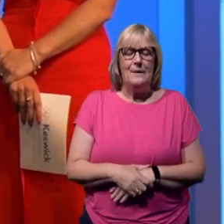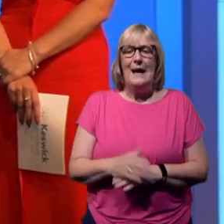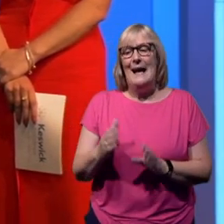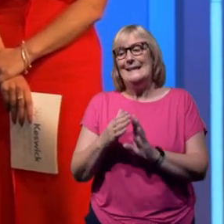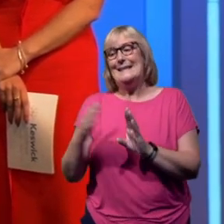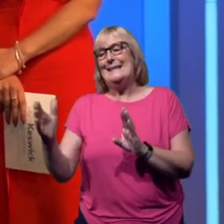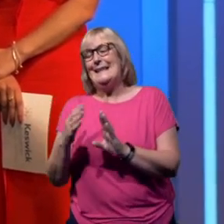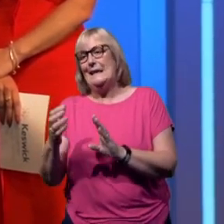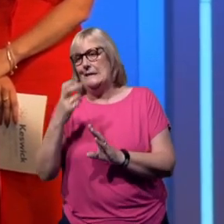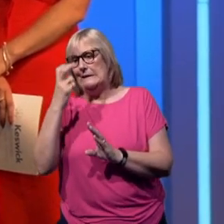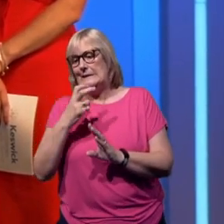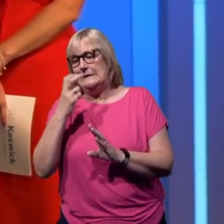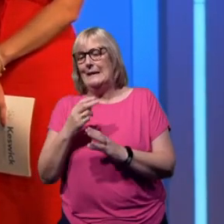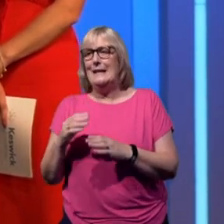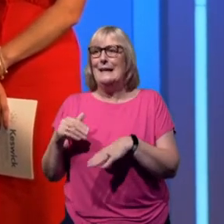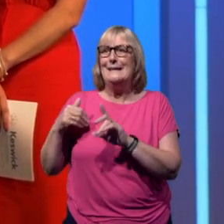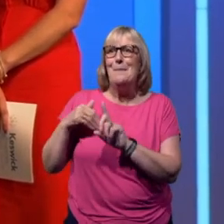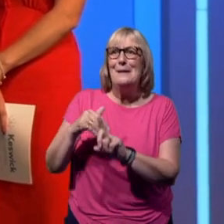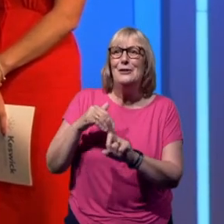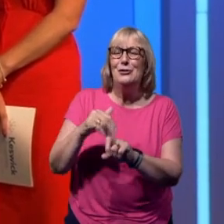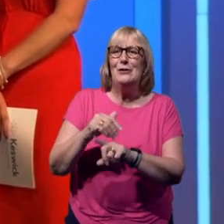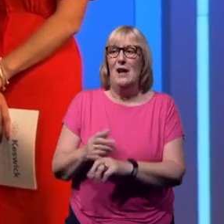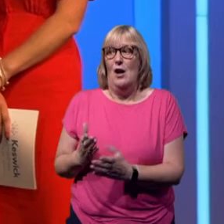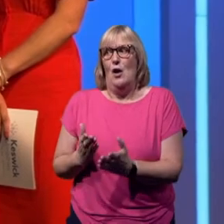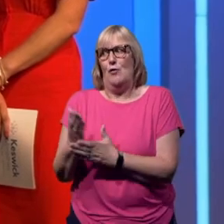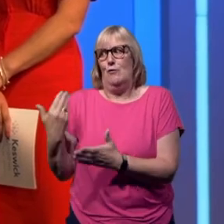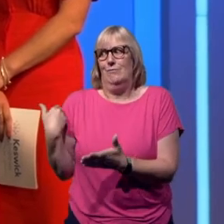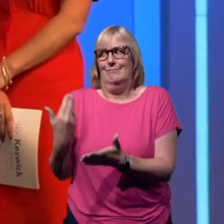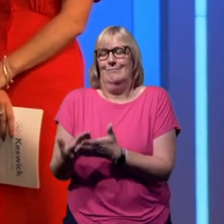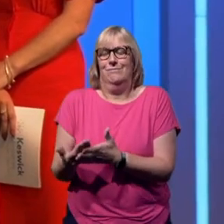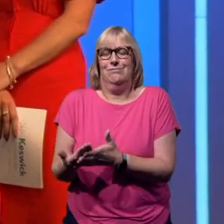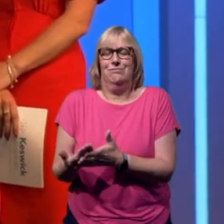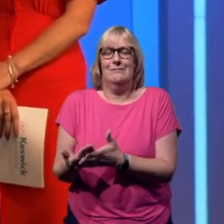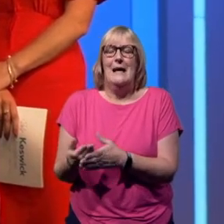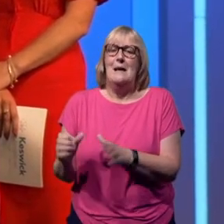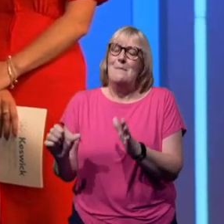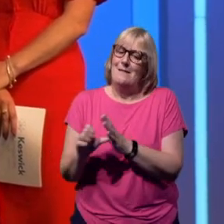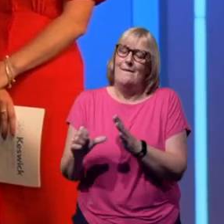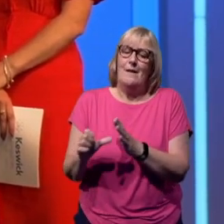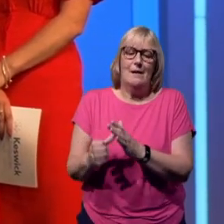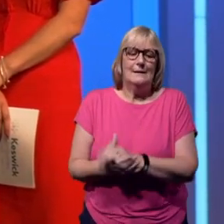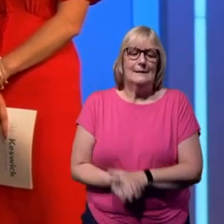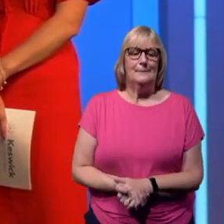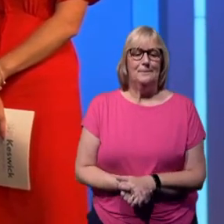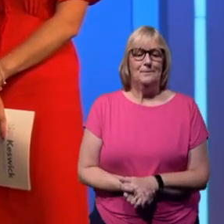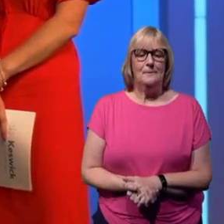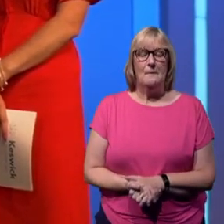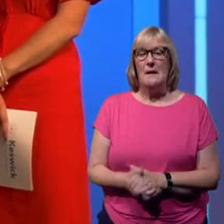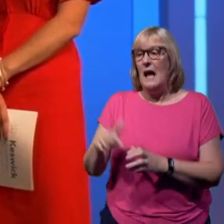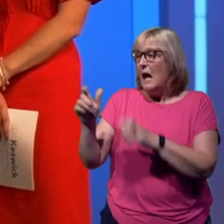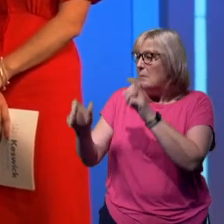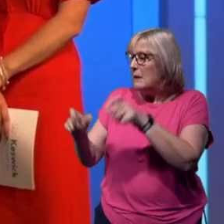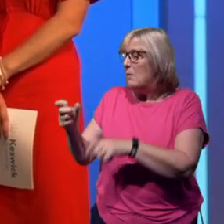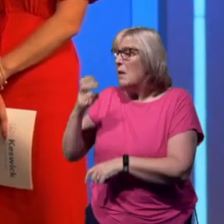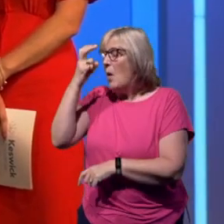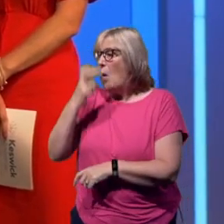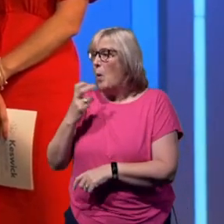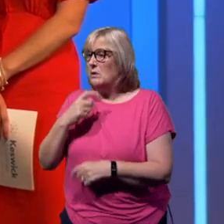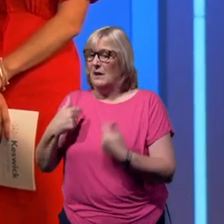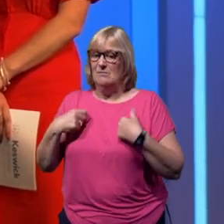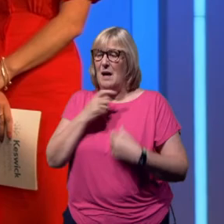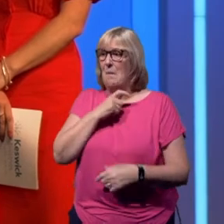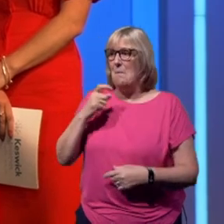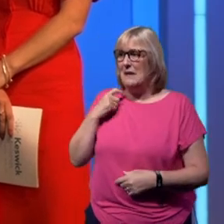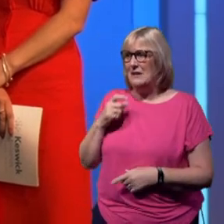ministry, obviously through lockdown, that has been a challenge, being able to pastor and minister to people who are later in